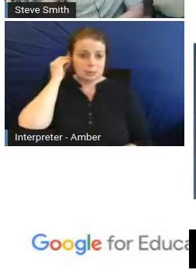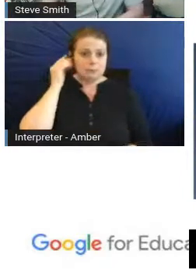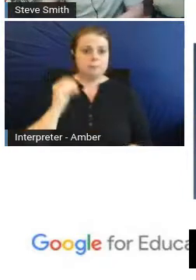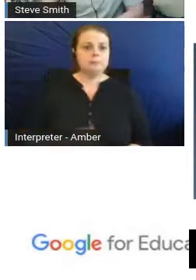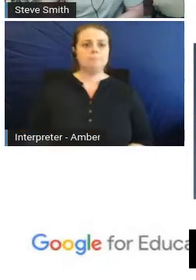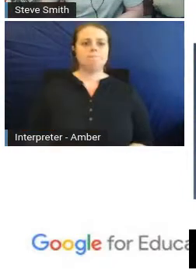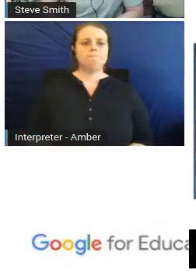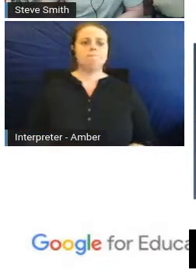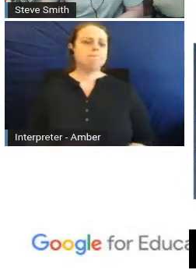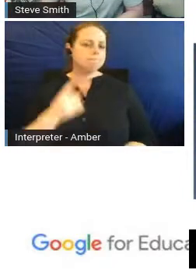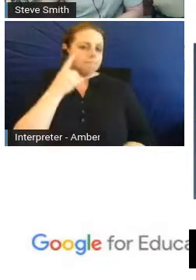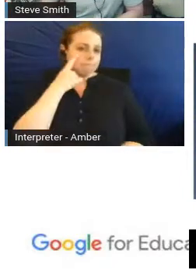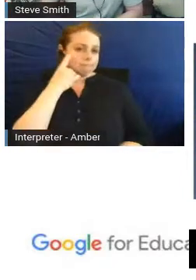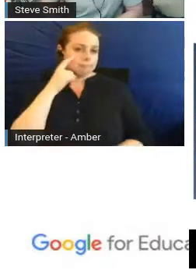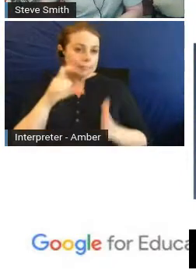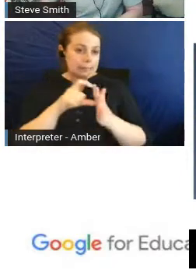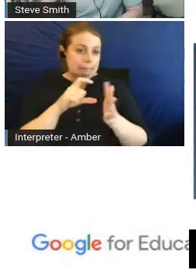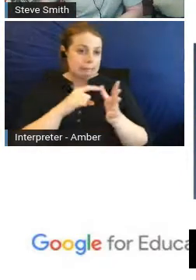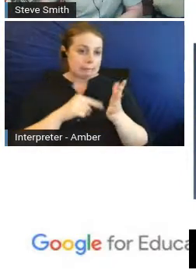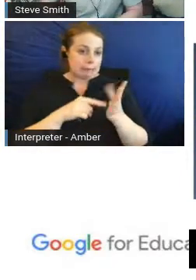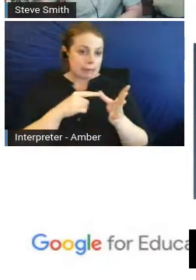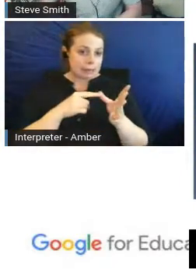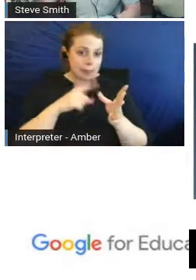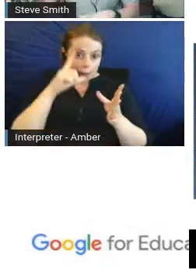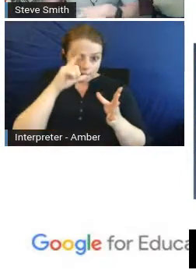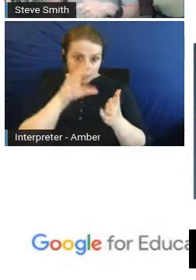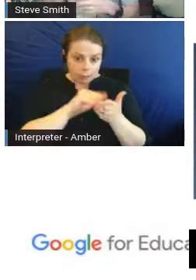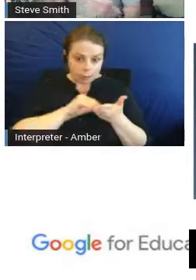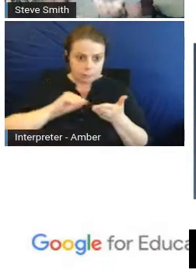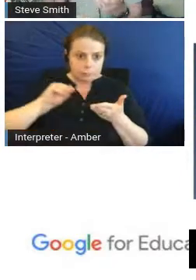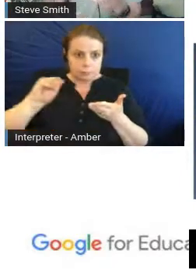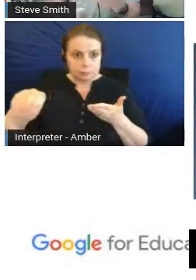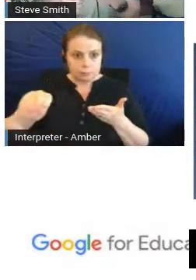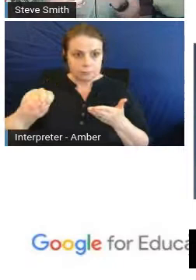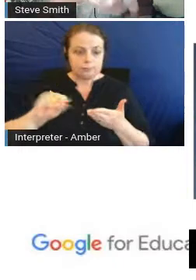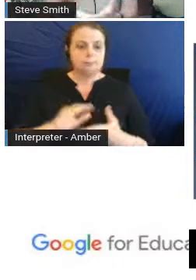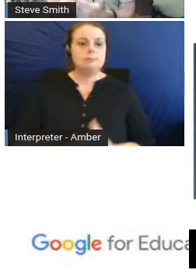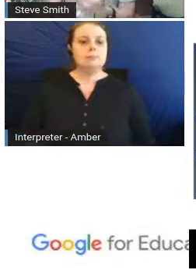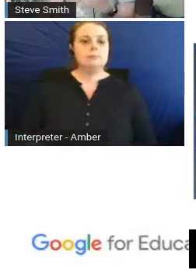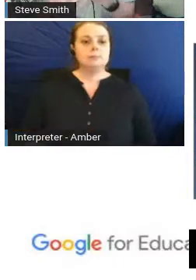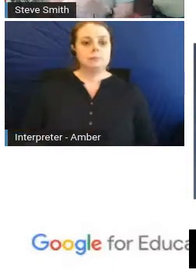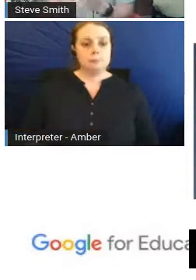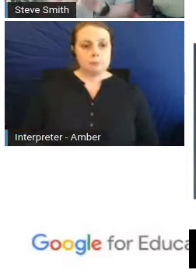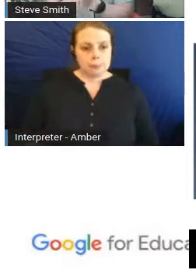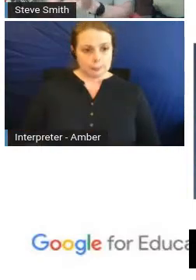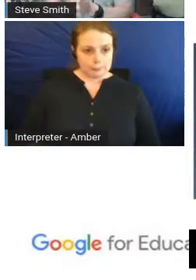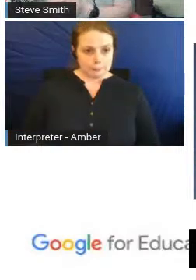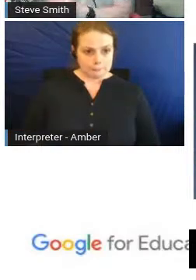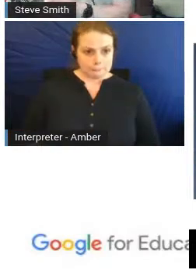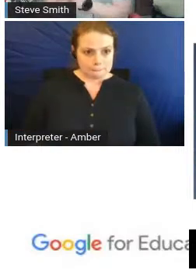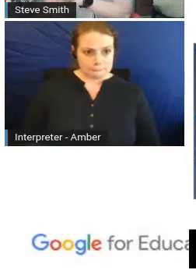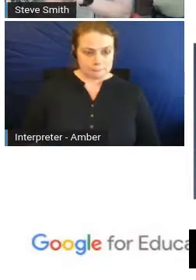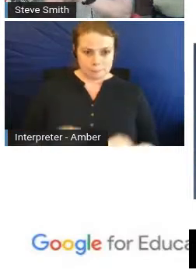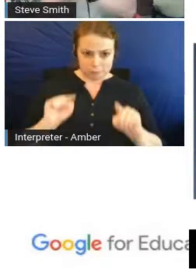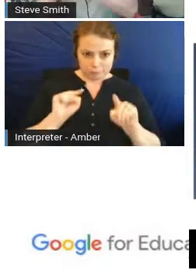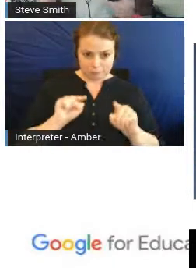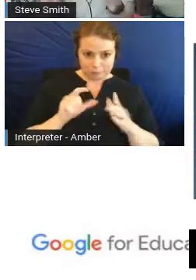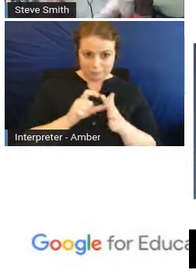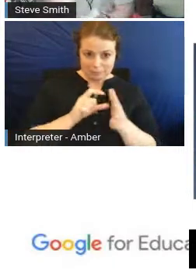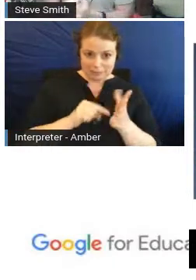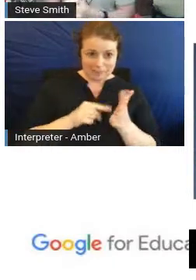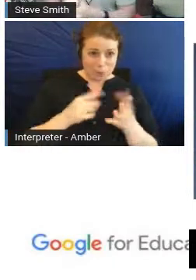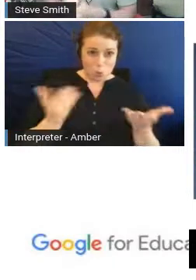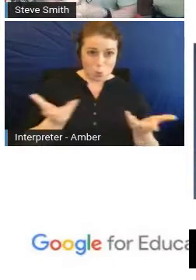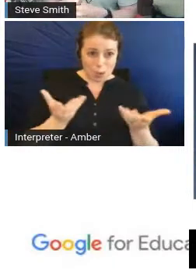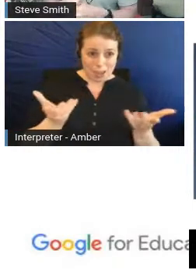look at some data that we can take out. And as I said before, this data sits inside